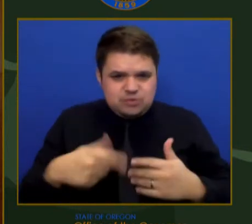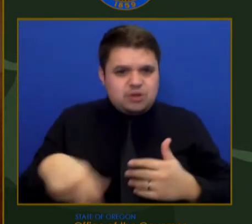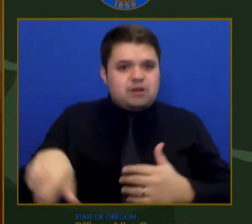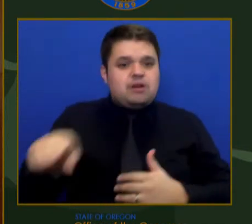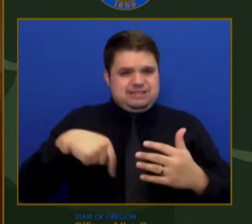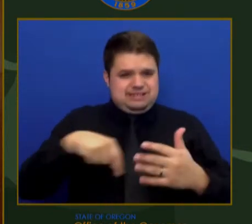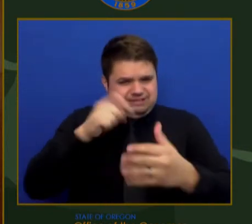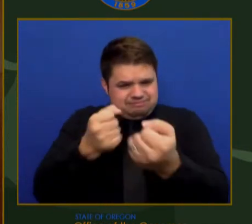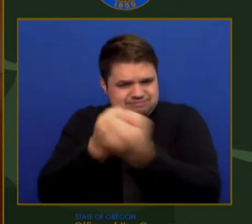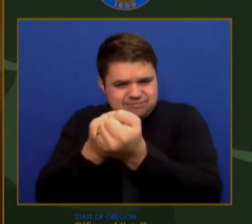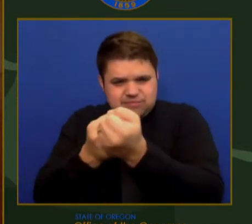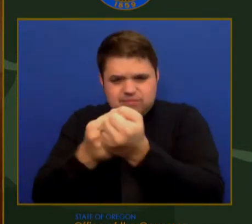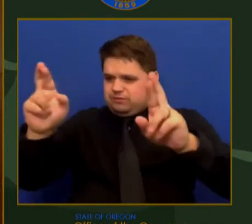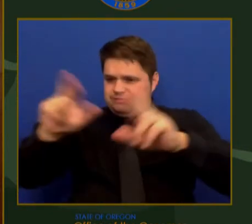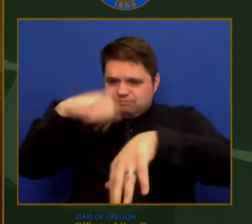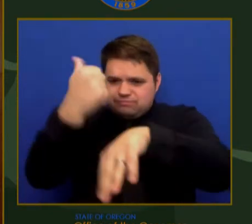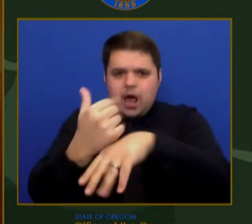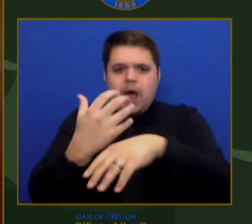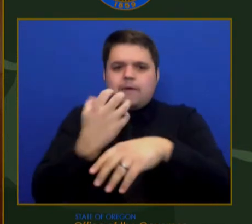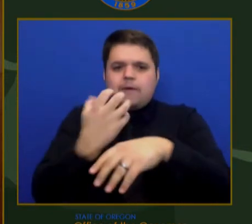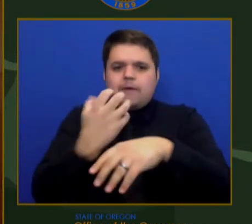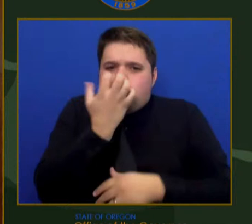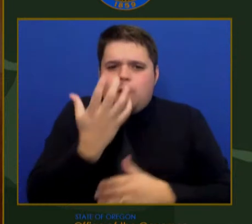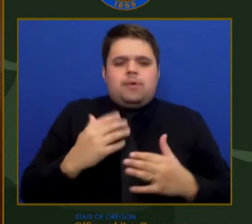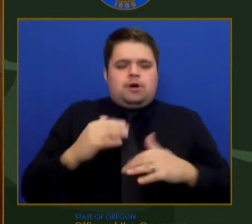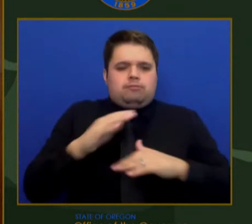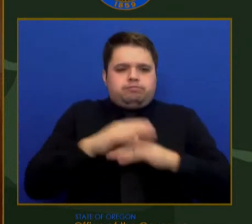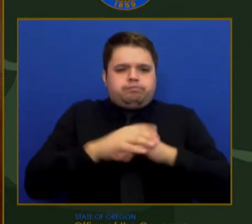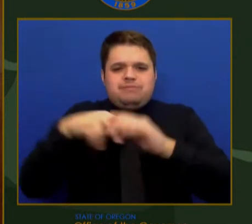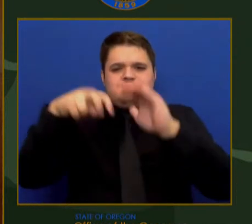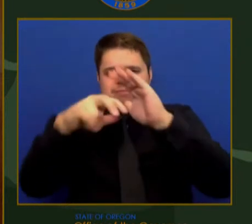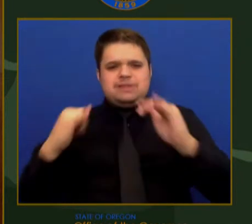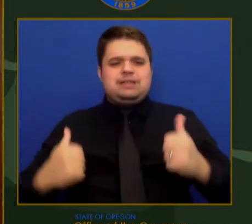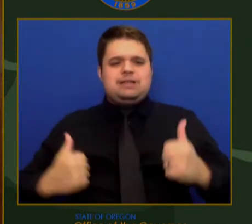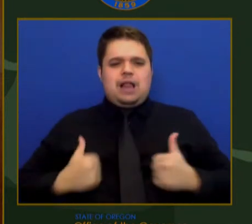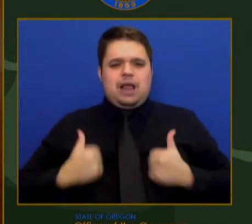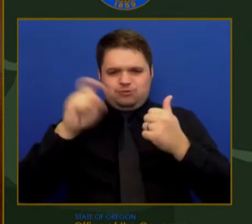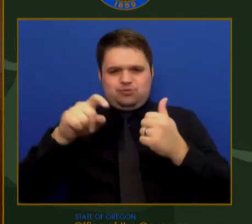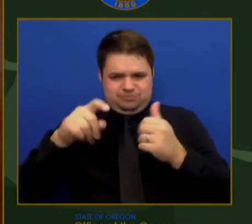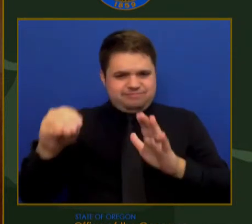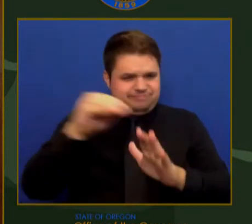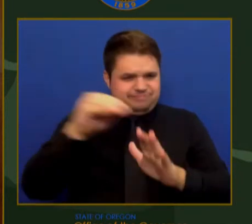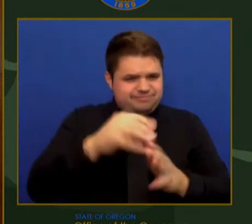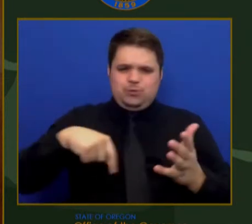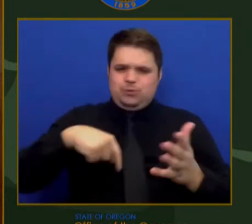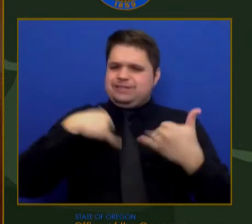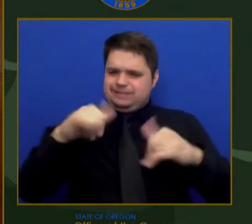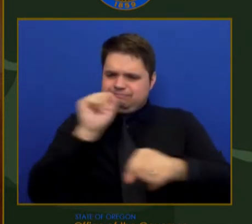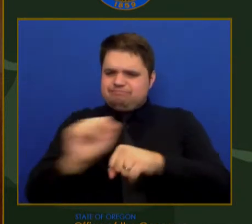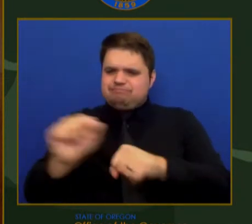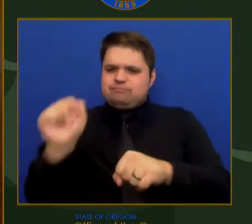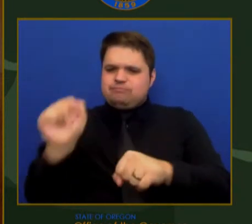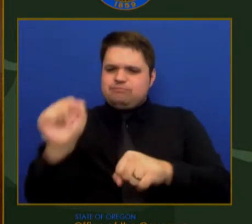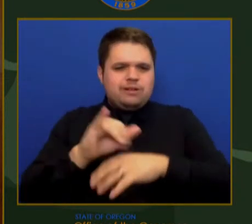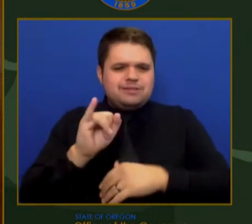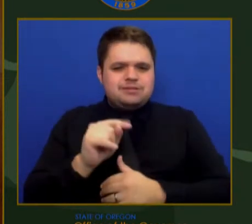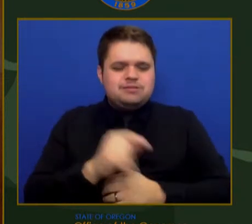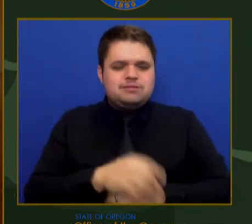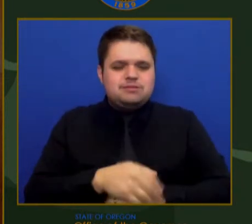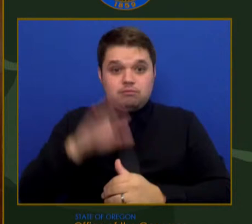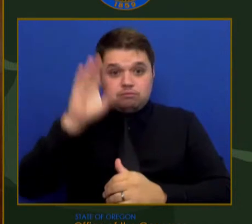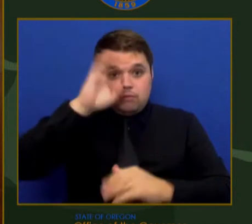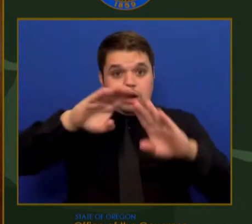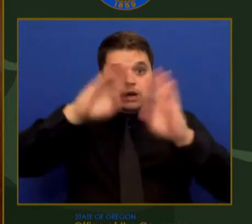to call home. I will level with you. Housing affordability and homelessness are not issues we can